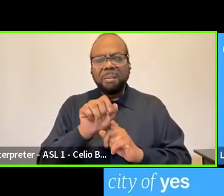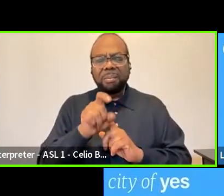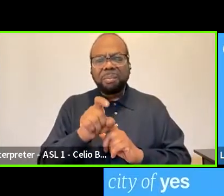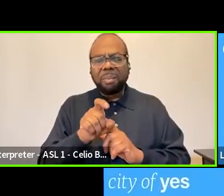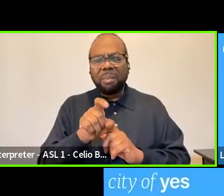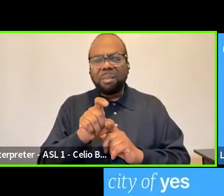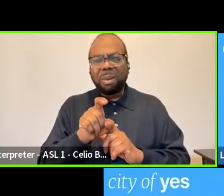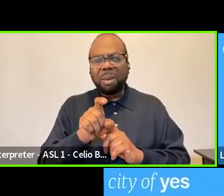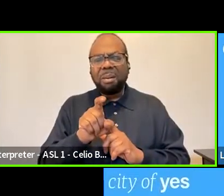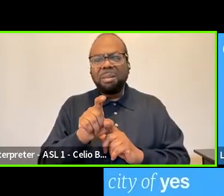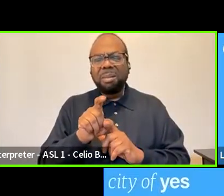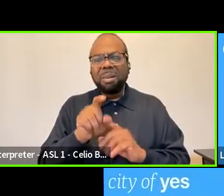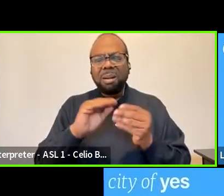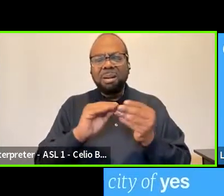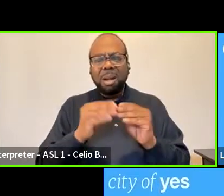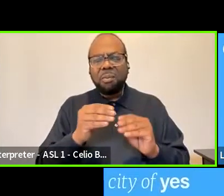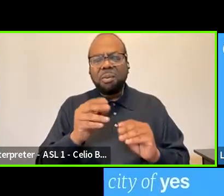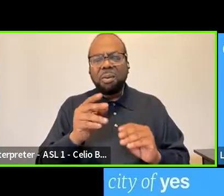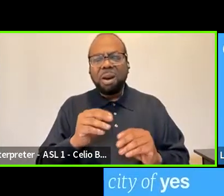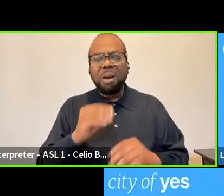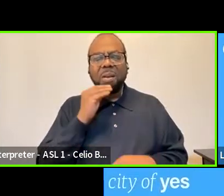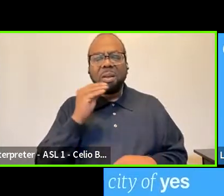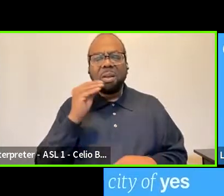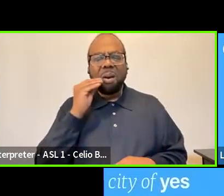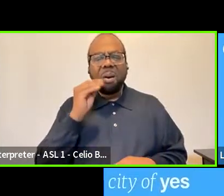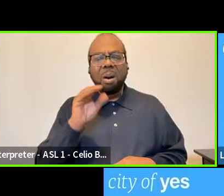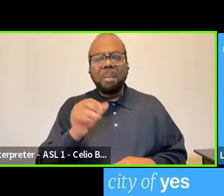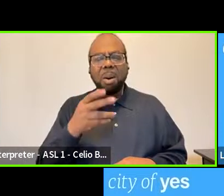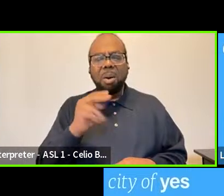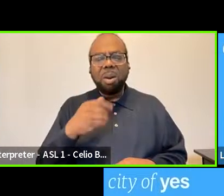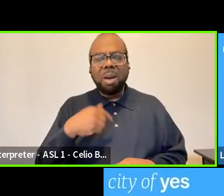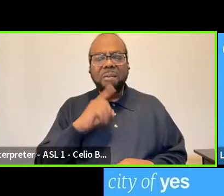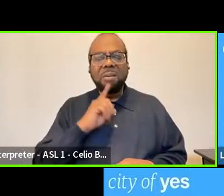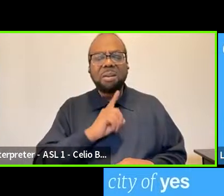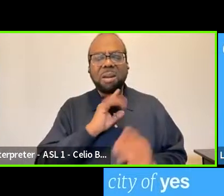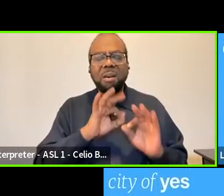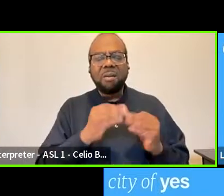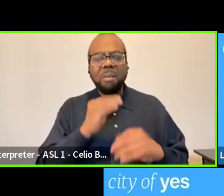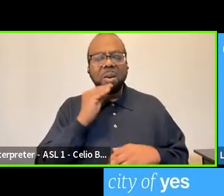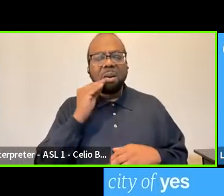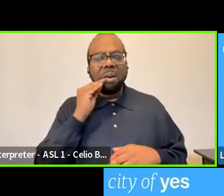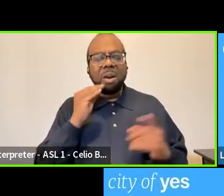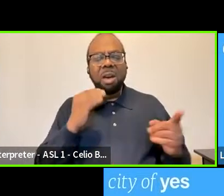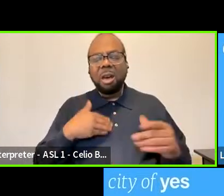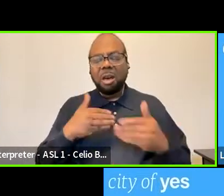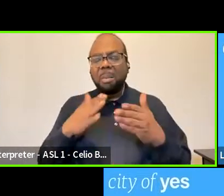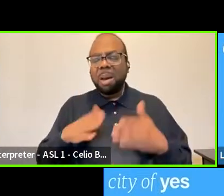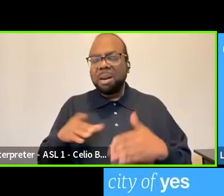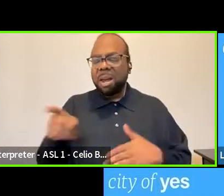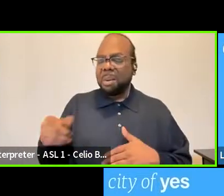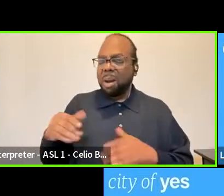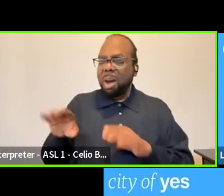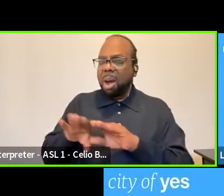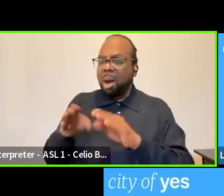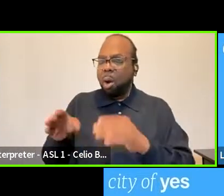own single family homes? If my neighbor down the block decides to open a bodega on the corner,